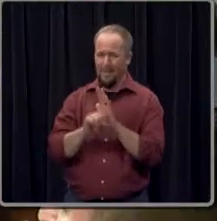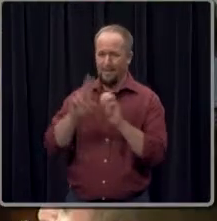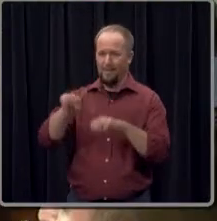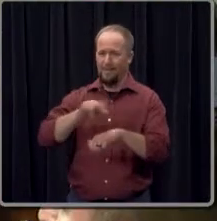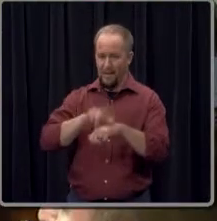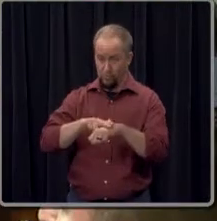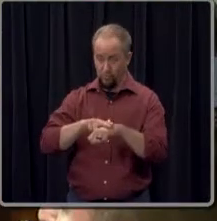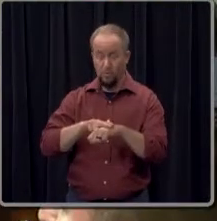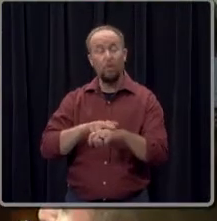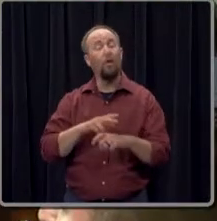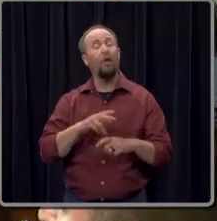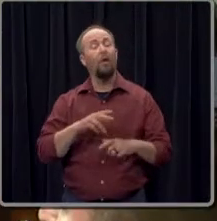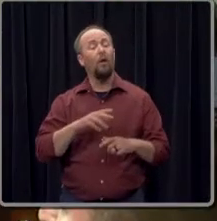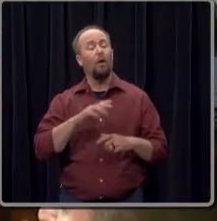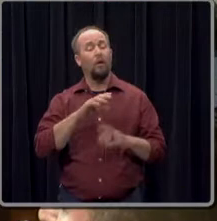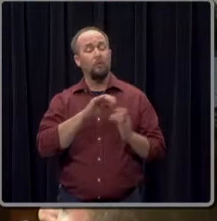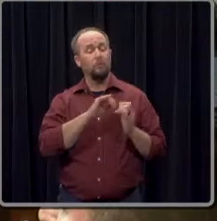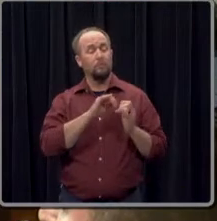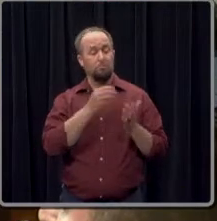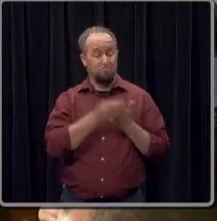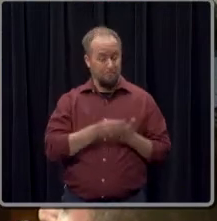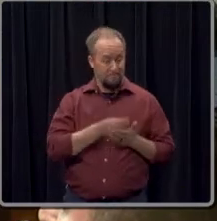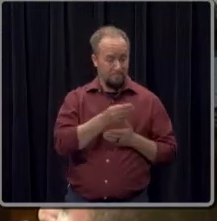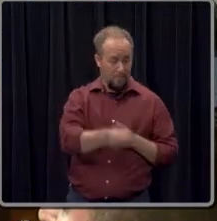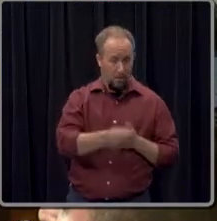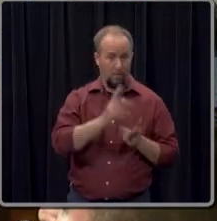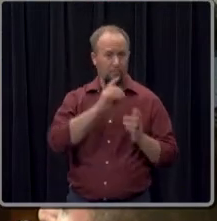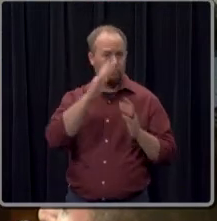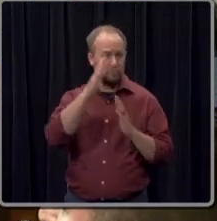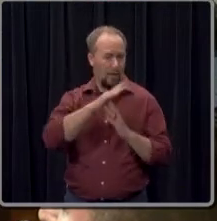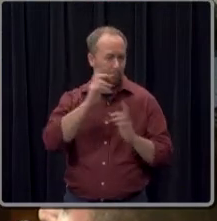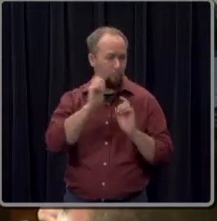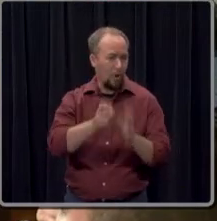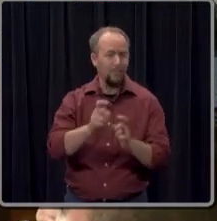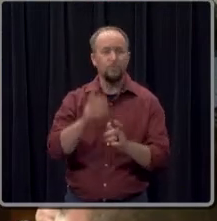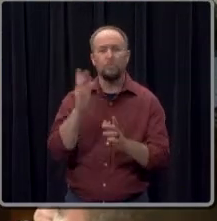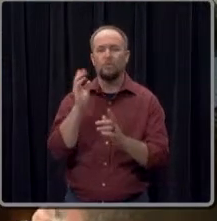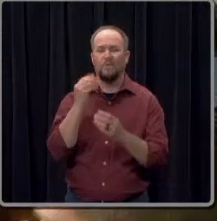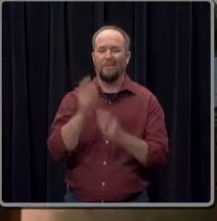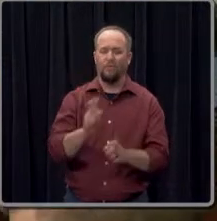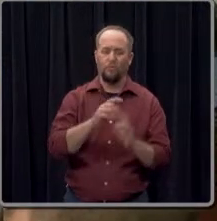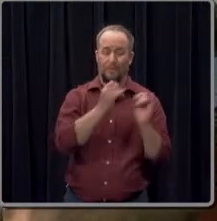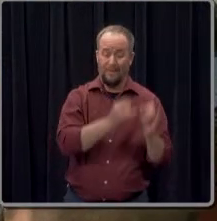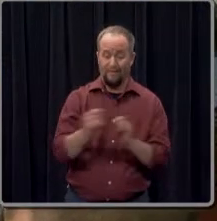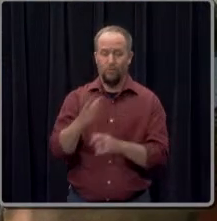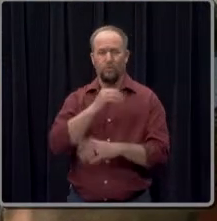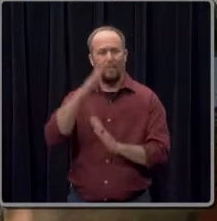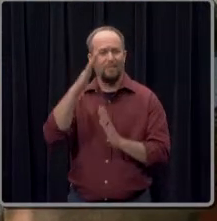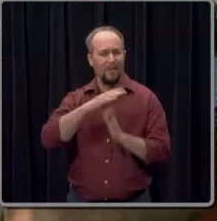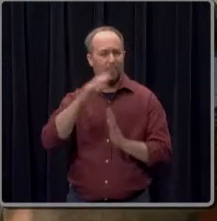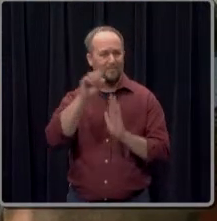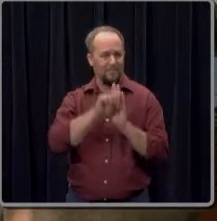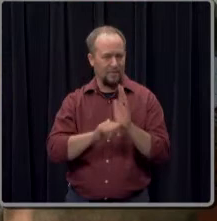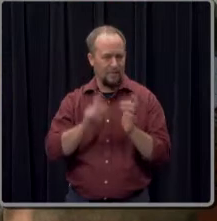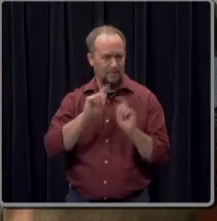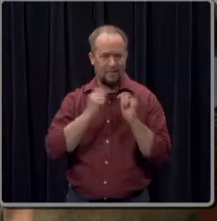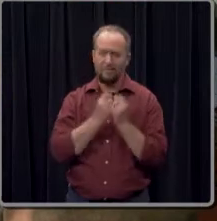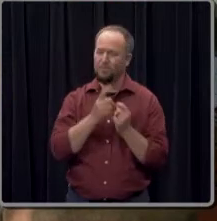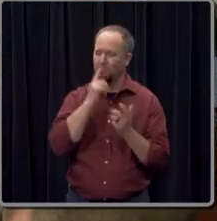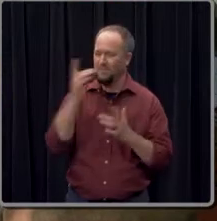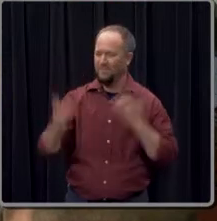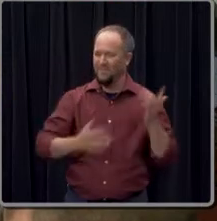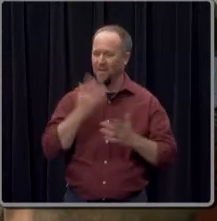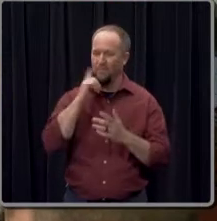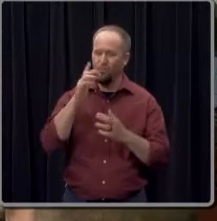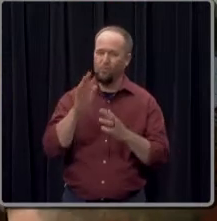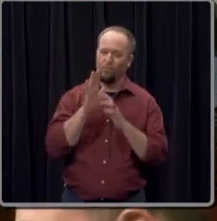national. Scholarships and prizes are given to the top individuals and top state teams. We are so excited for you to